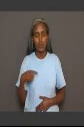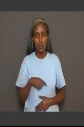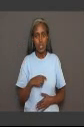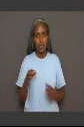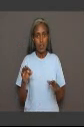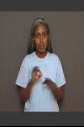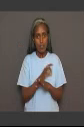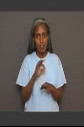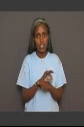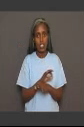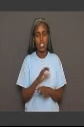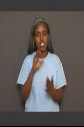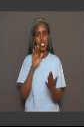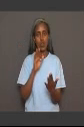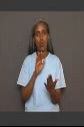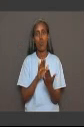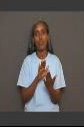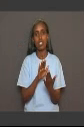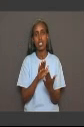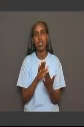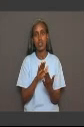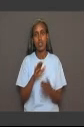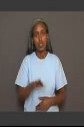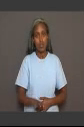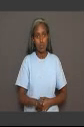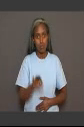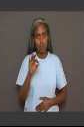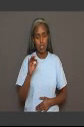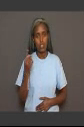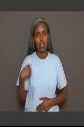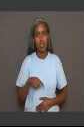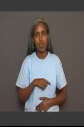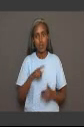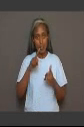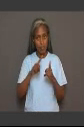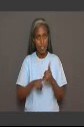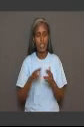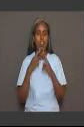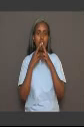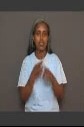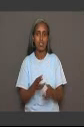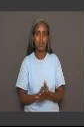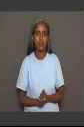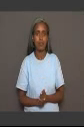We can factor the coefficients to get our final answer.